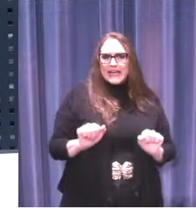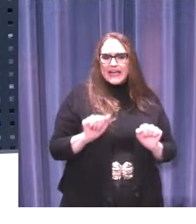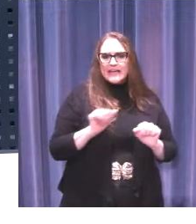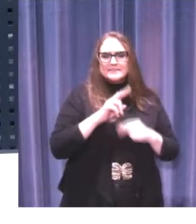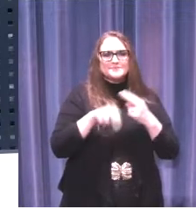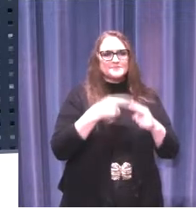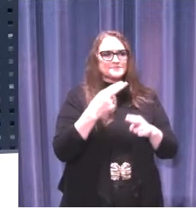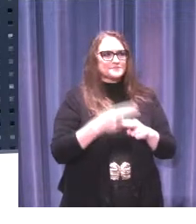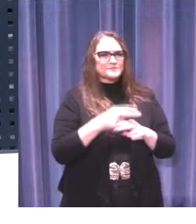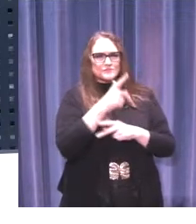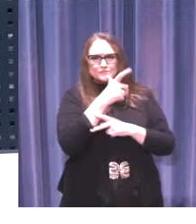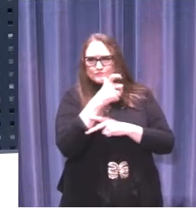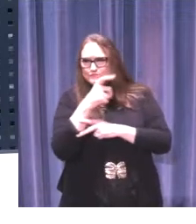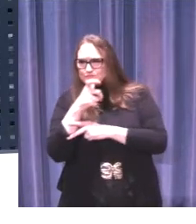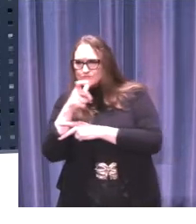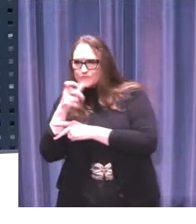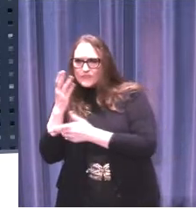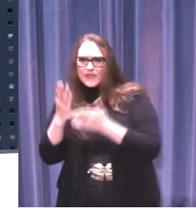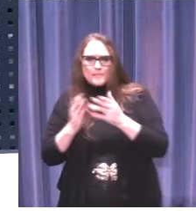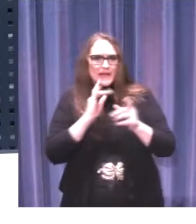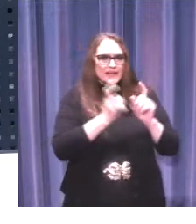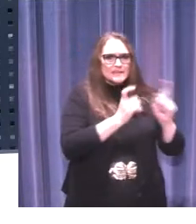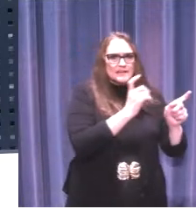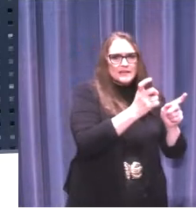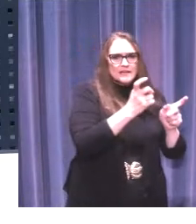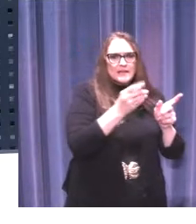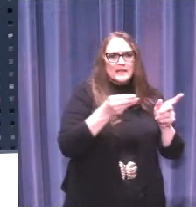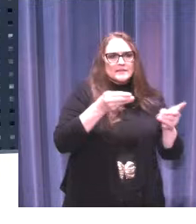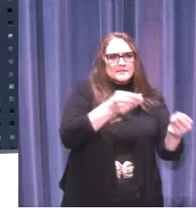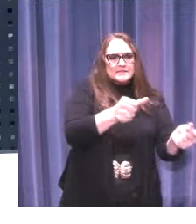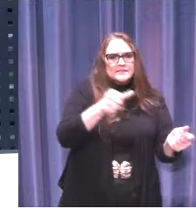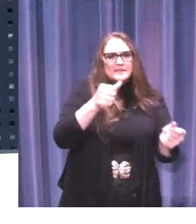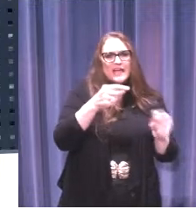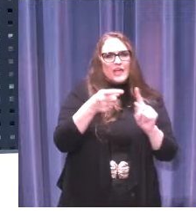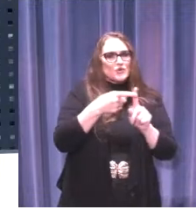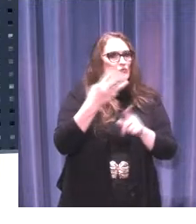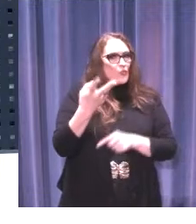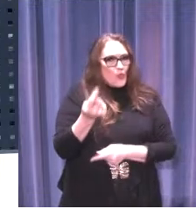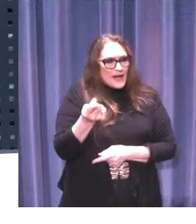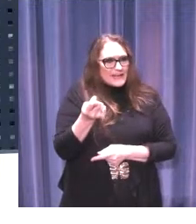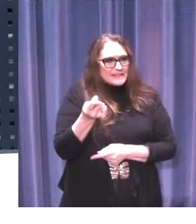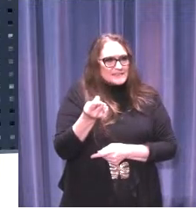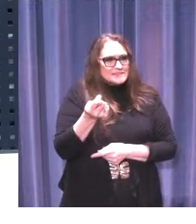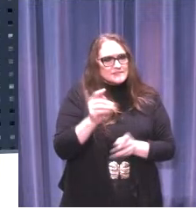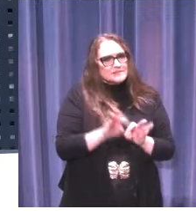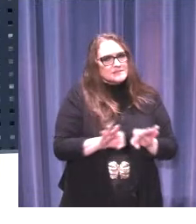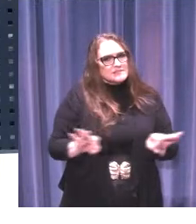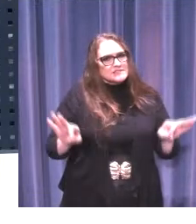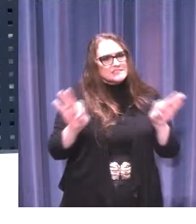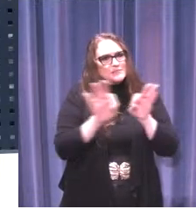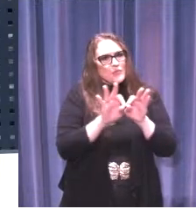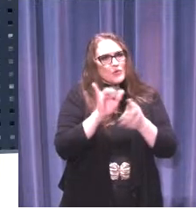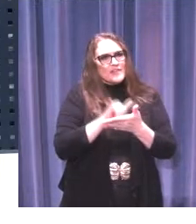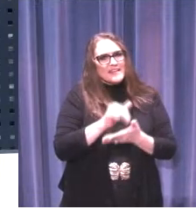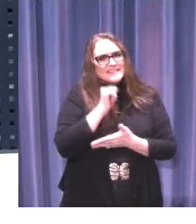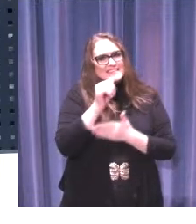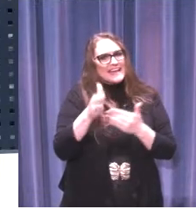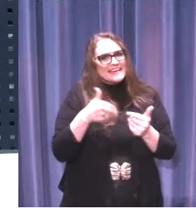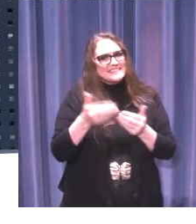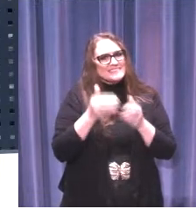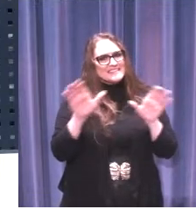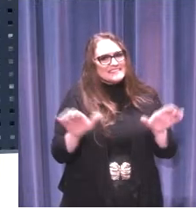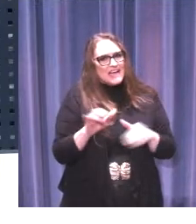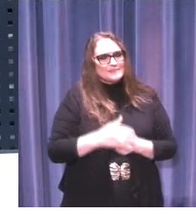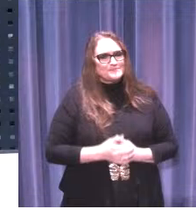about who might contribute and to what is important, and that's not easily